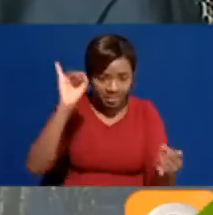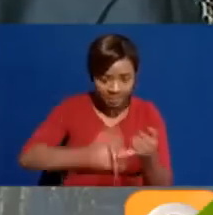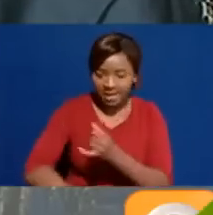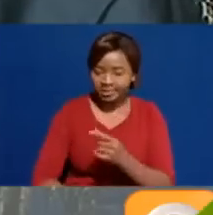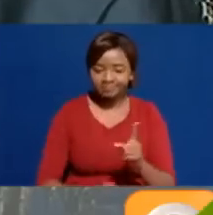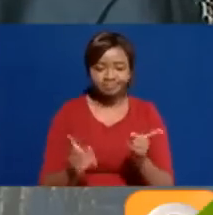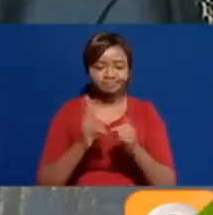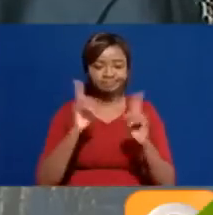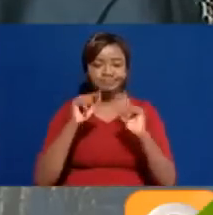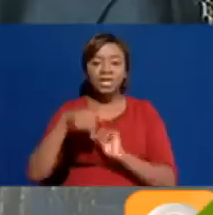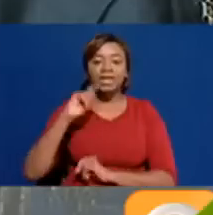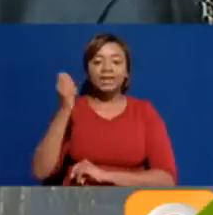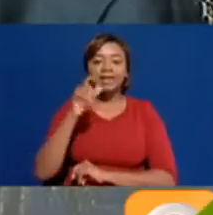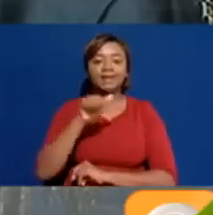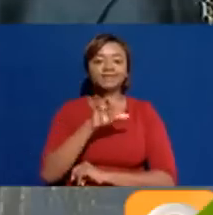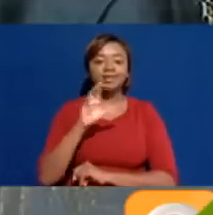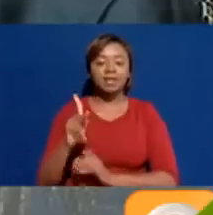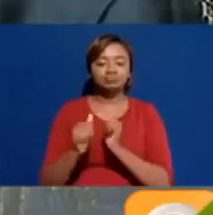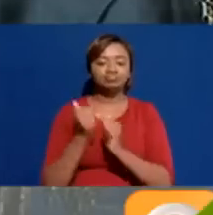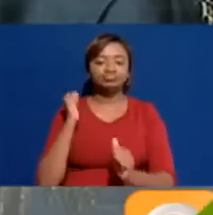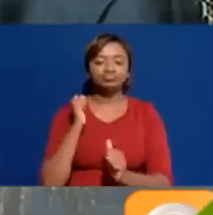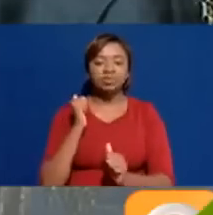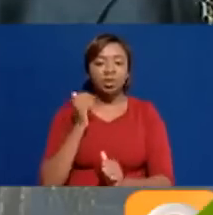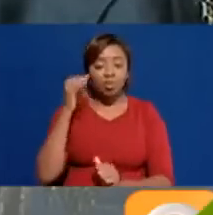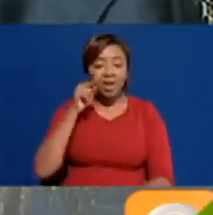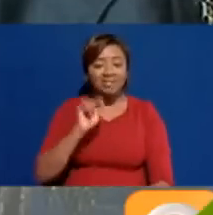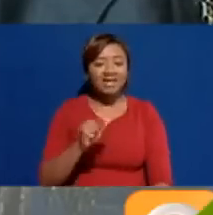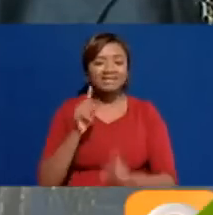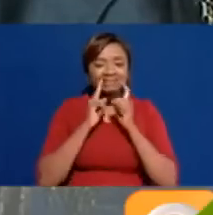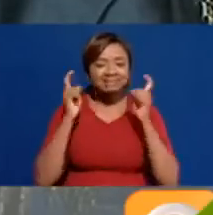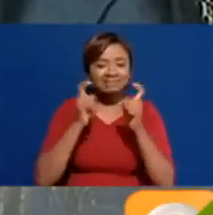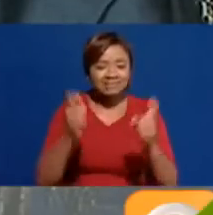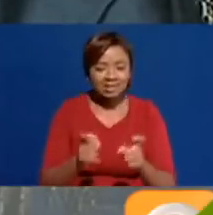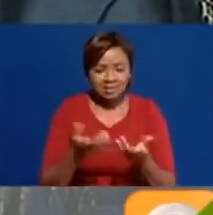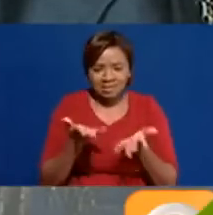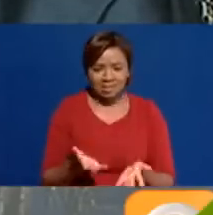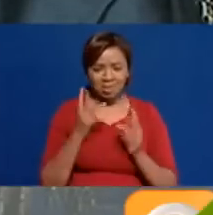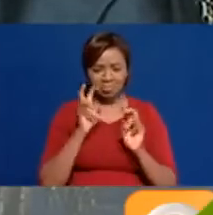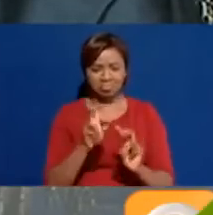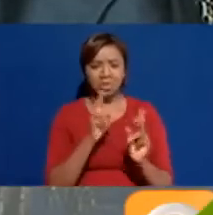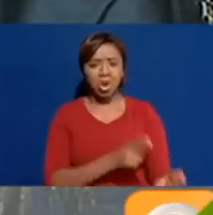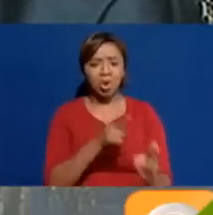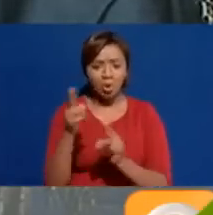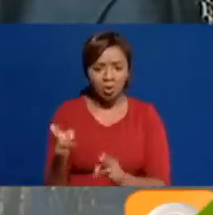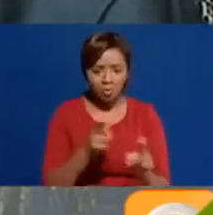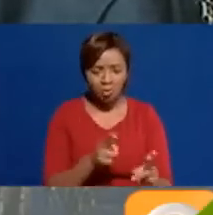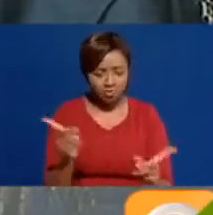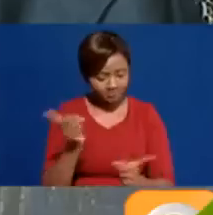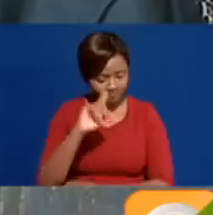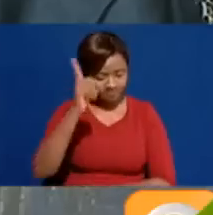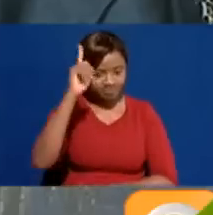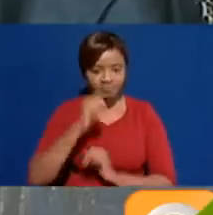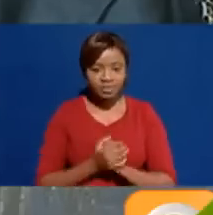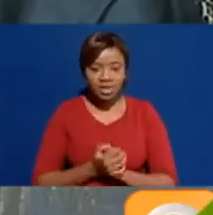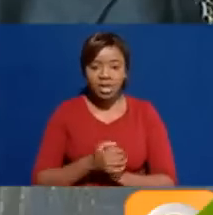of secularizing the church by normalizing sin. Archbishop Sapit stating that the Anglican Church